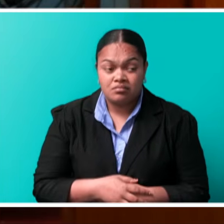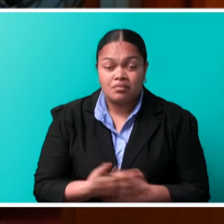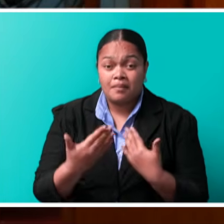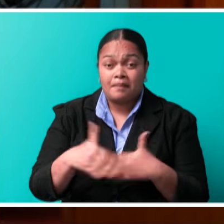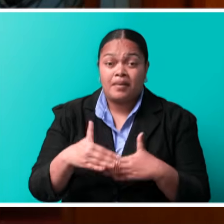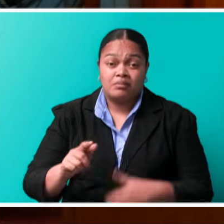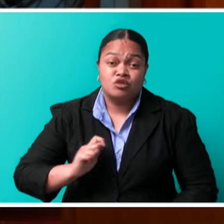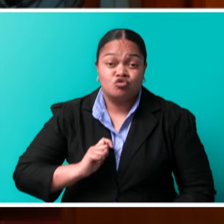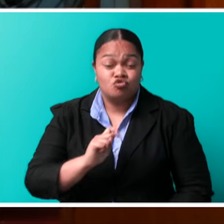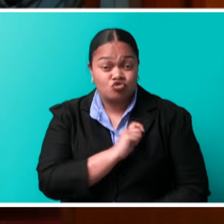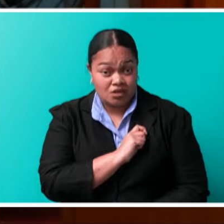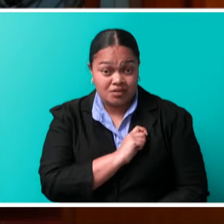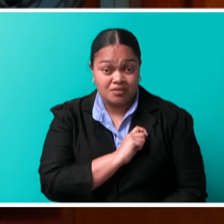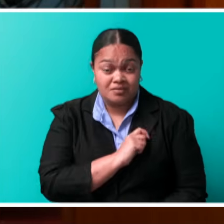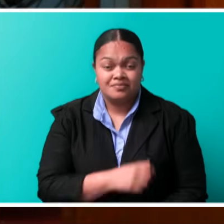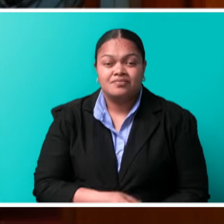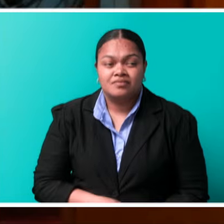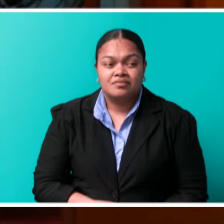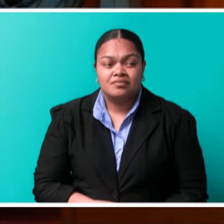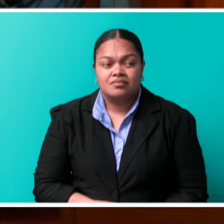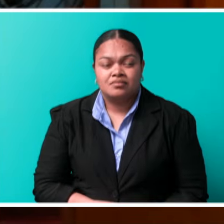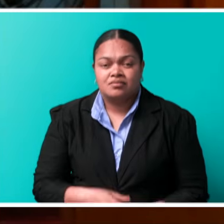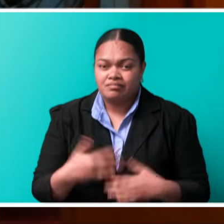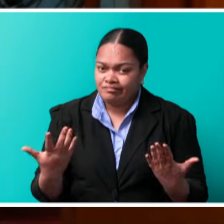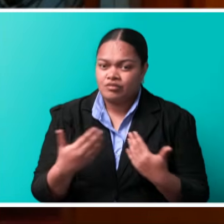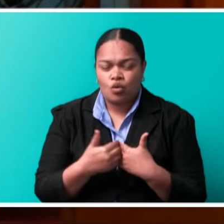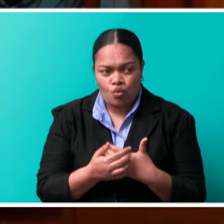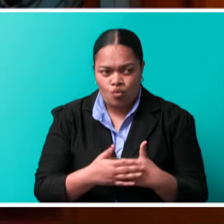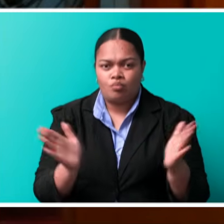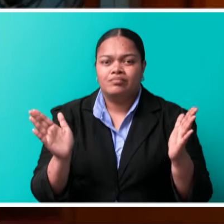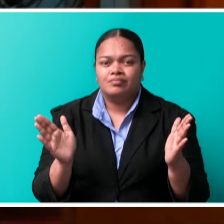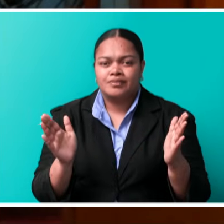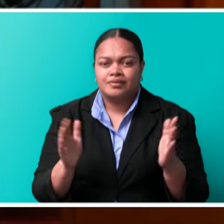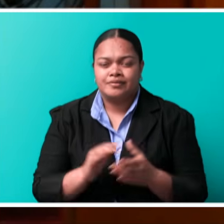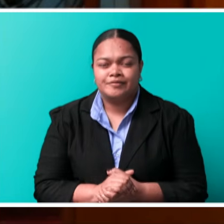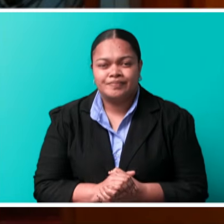trust begins with openness and honesty.